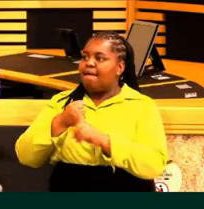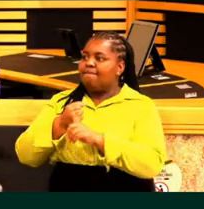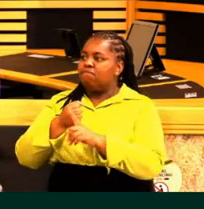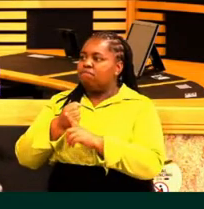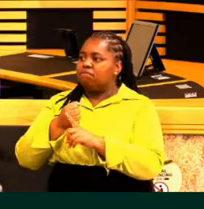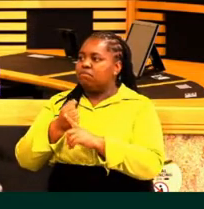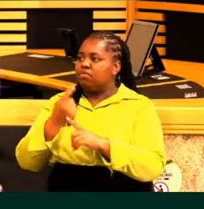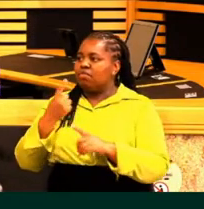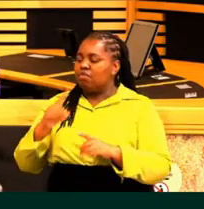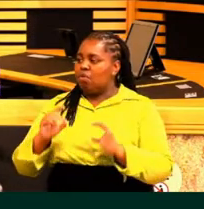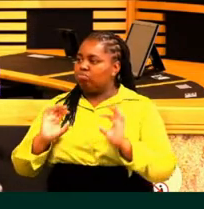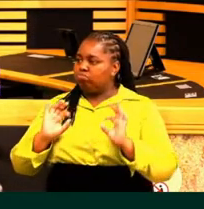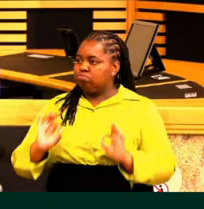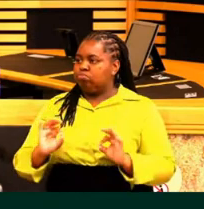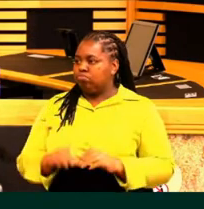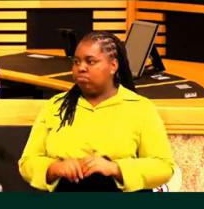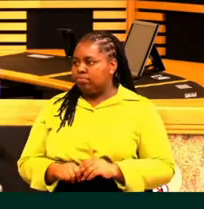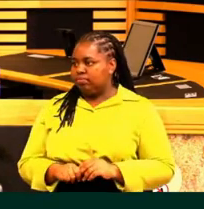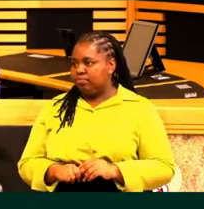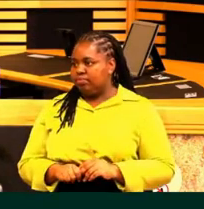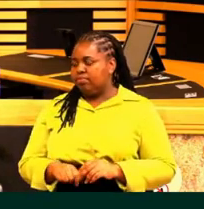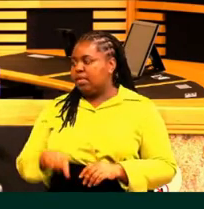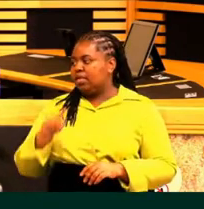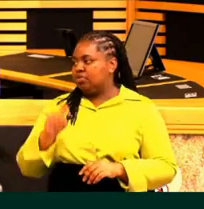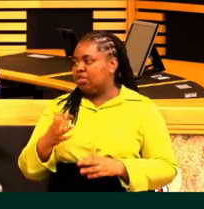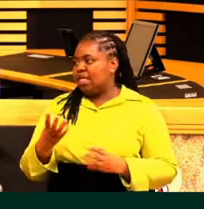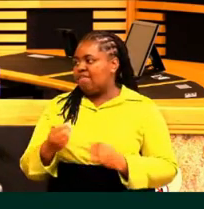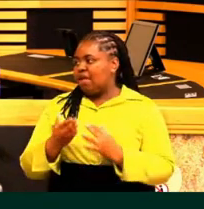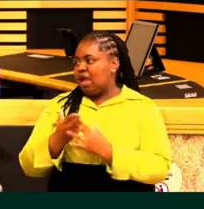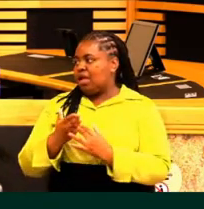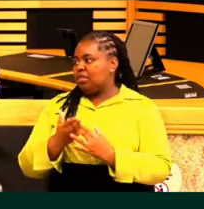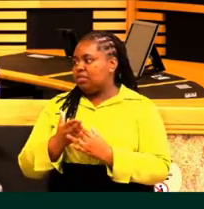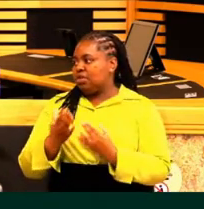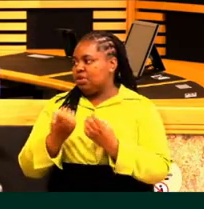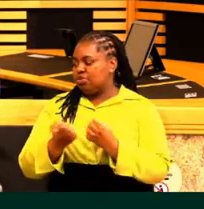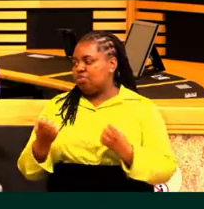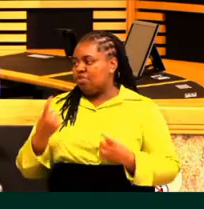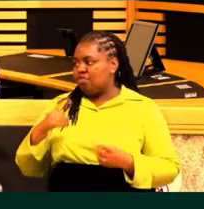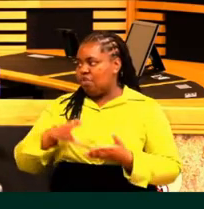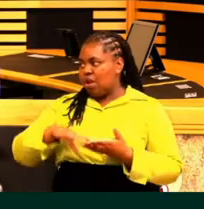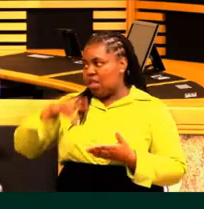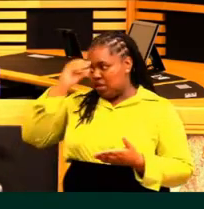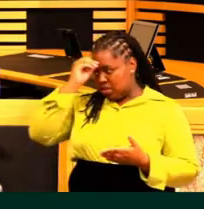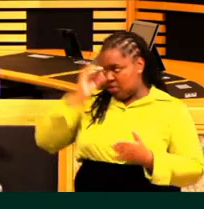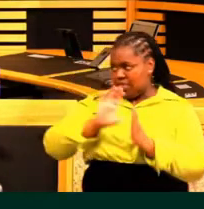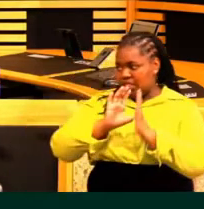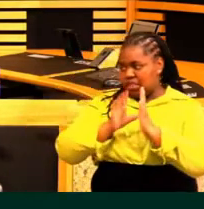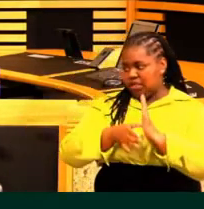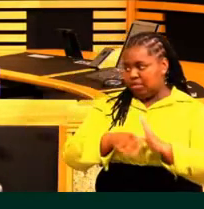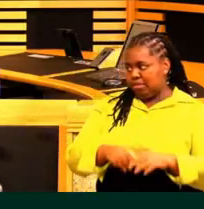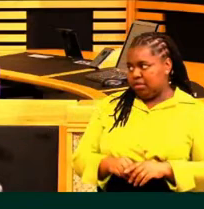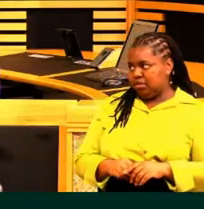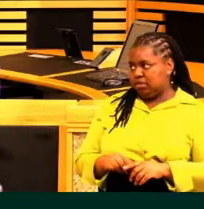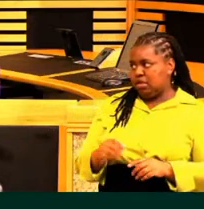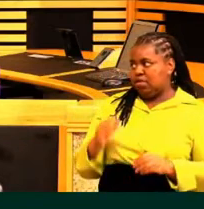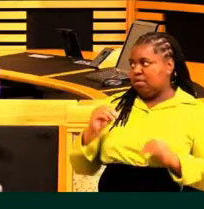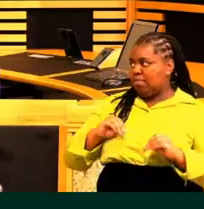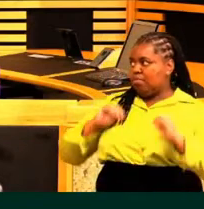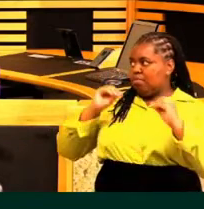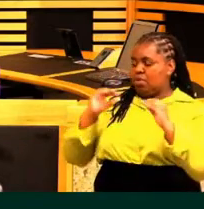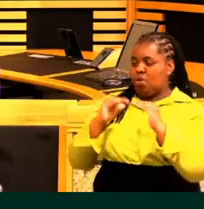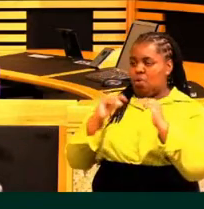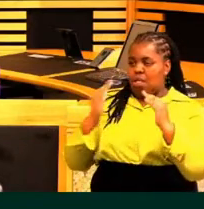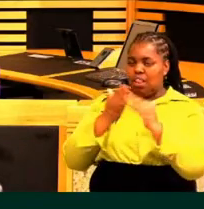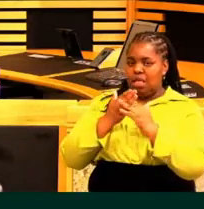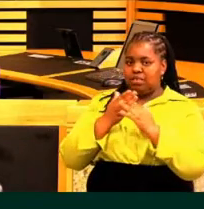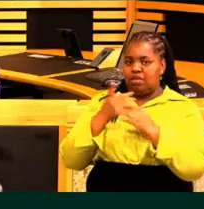scourge of substance abuse they should be accessible learning resources for Learners with disabilities promoting equal access